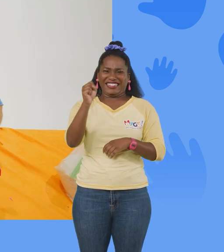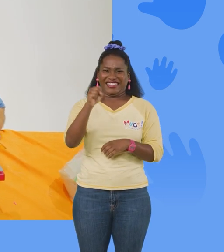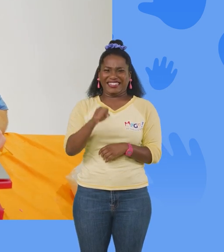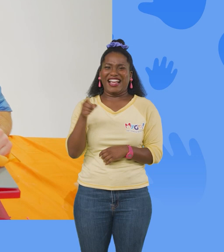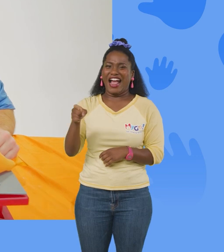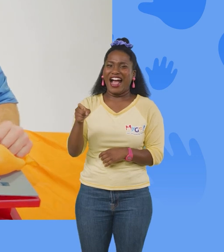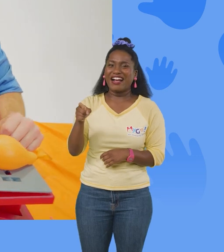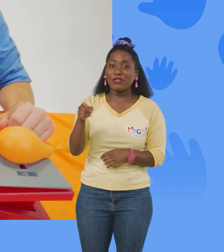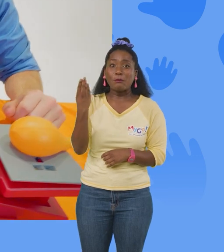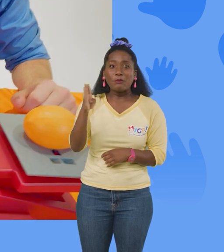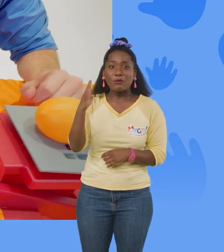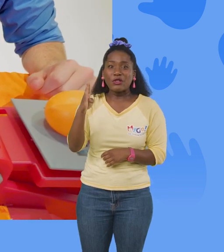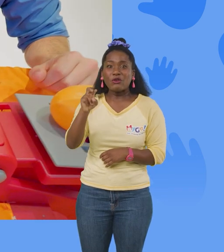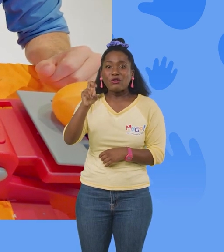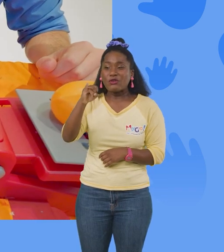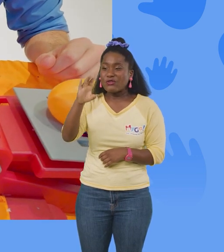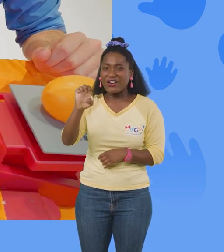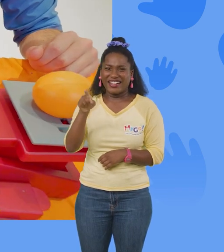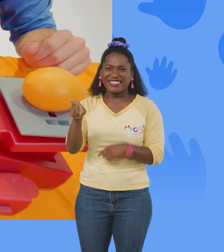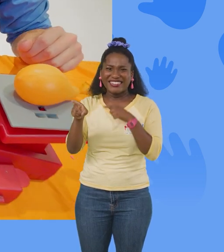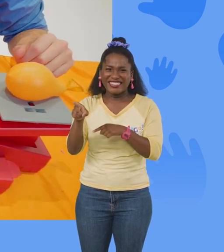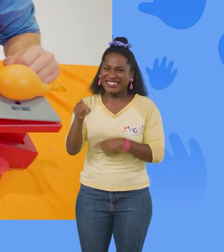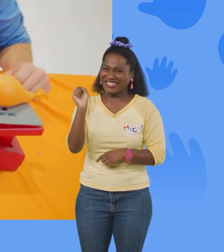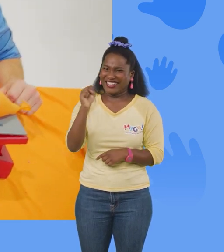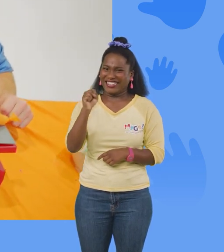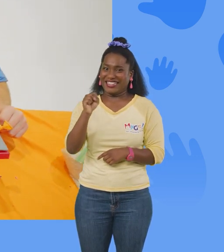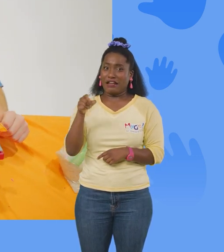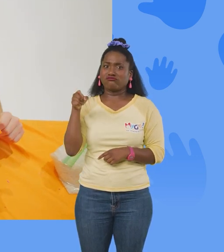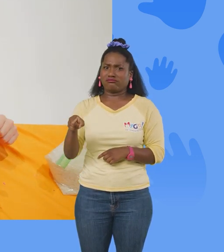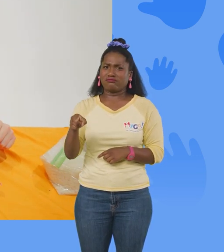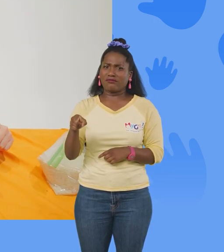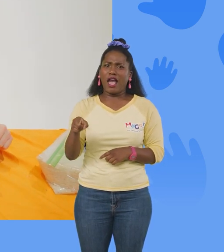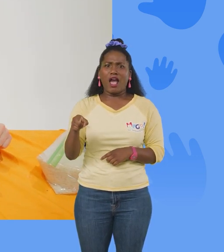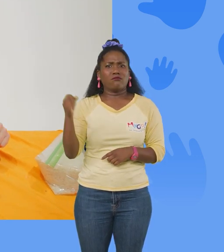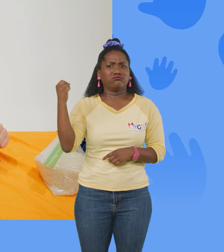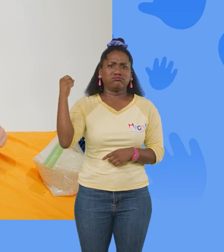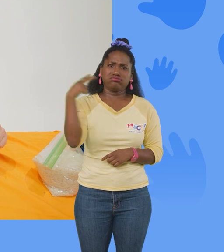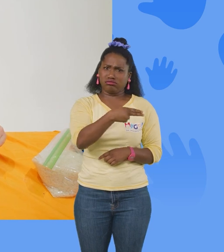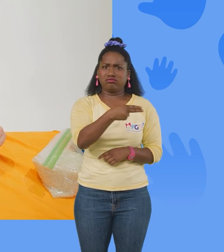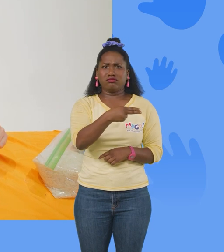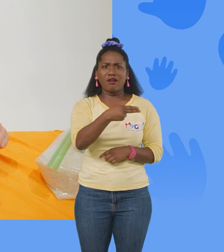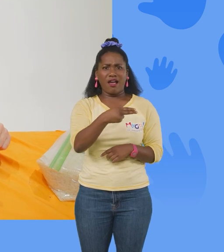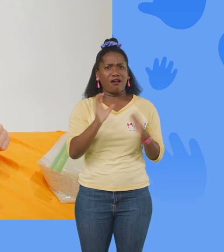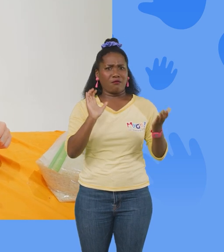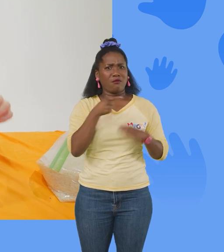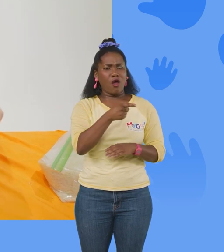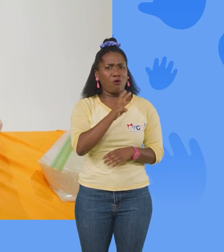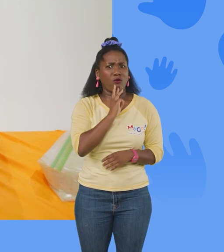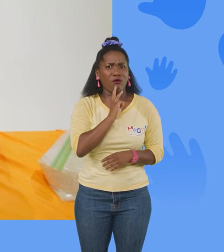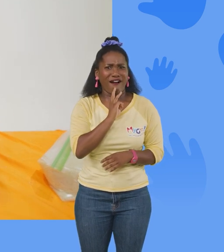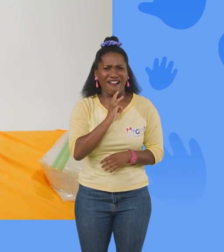The blue was rice. Whoa, rice is more dense than